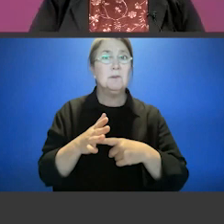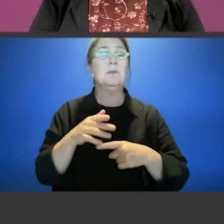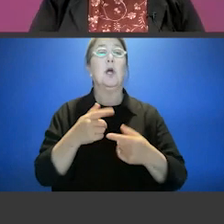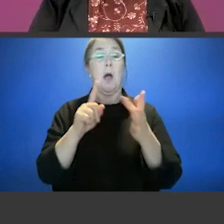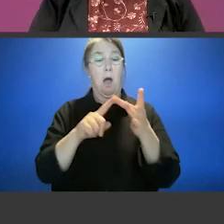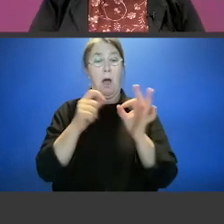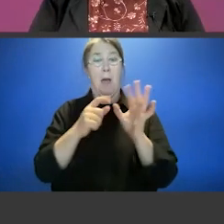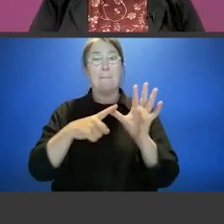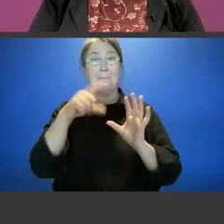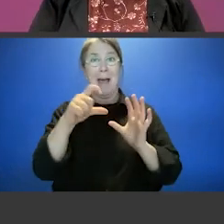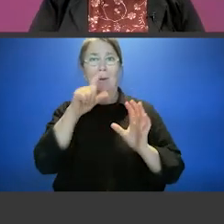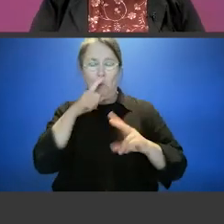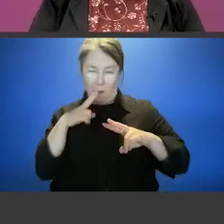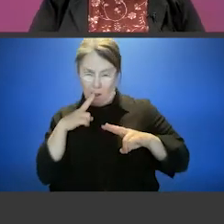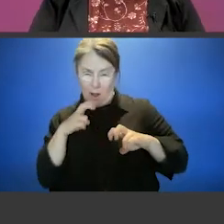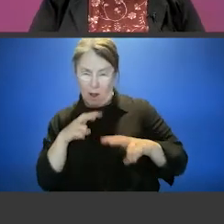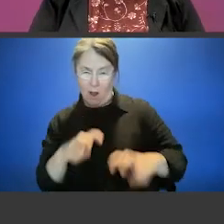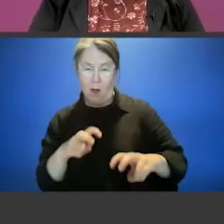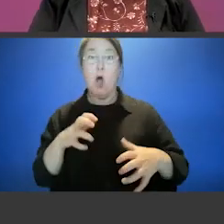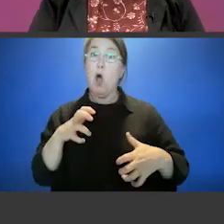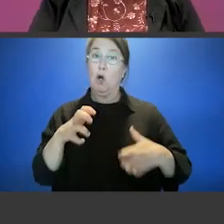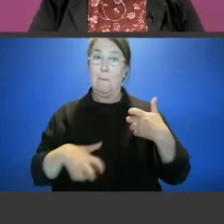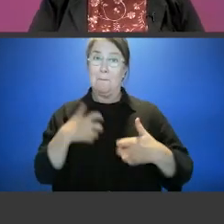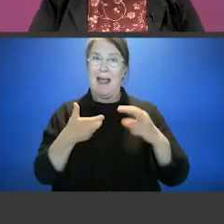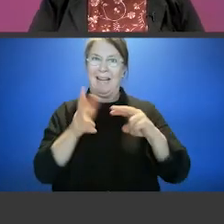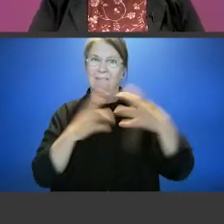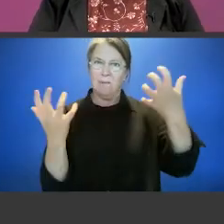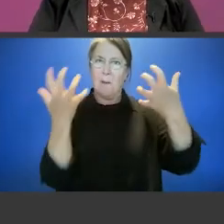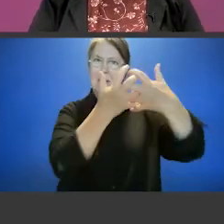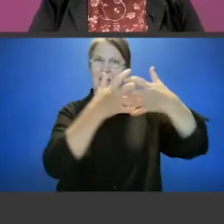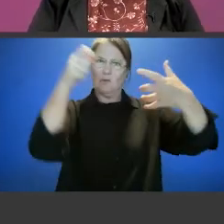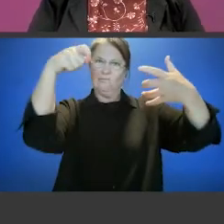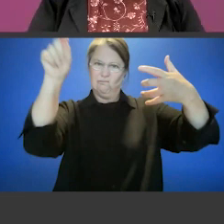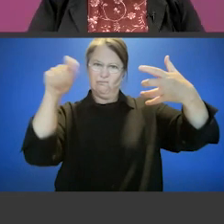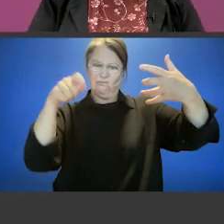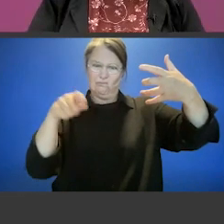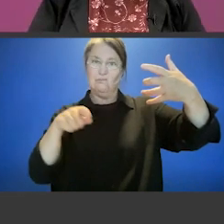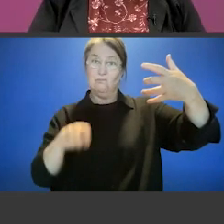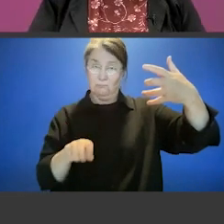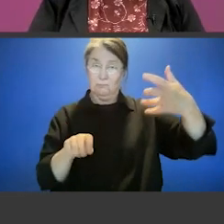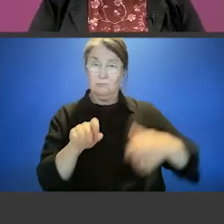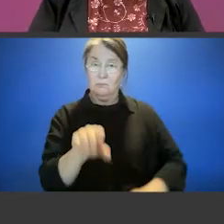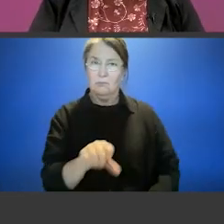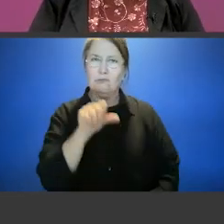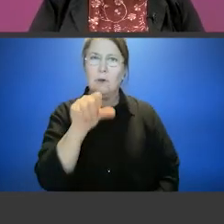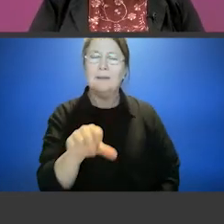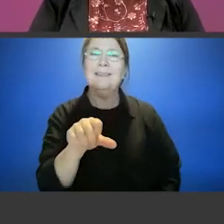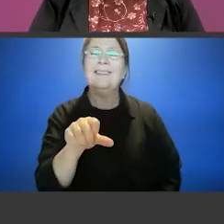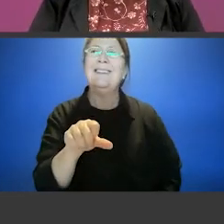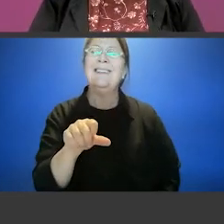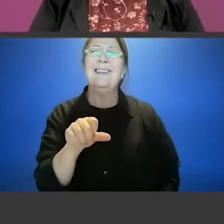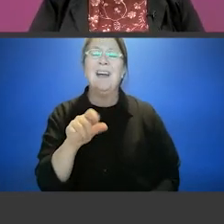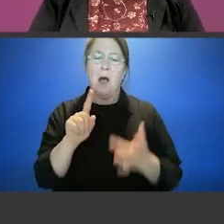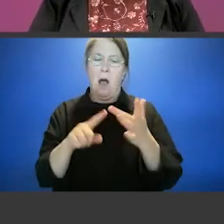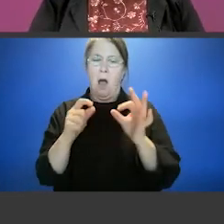investigates complaints or allegations if they meet certain criteria. The threshold for an IBAC investigation